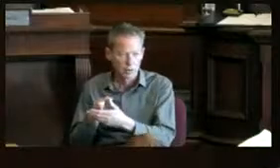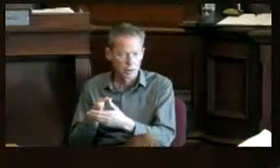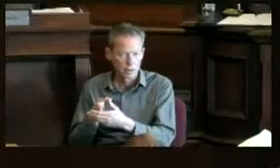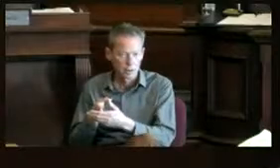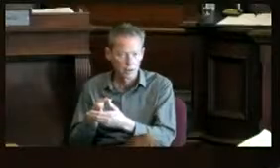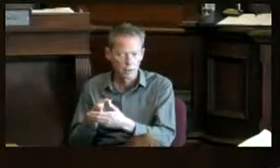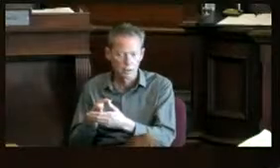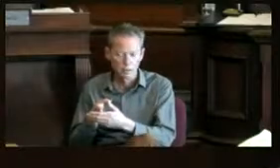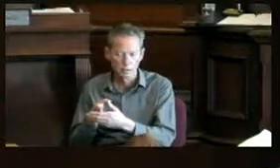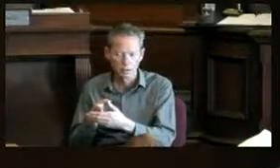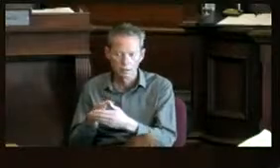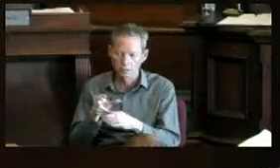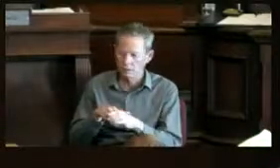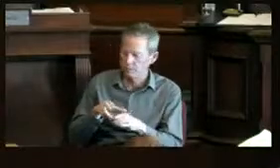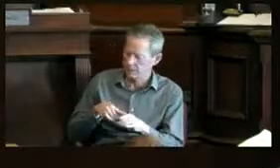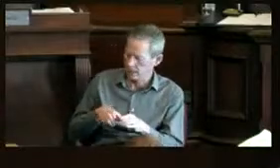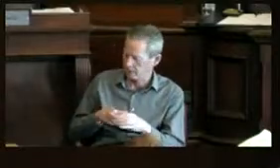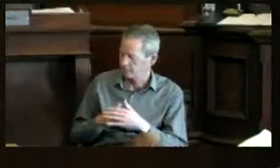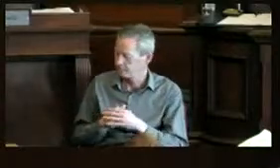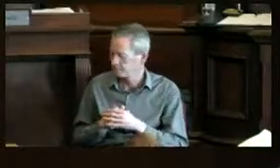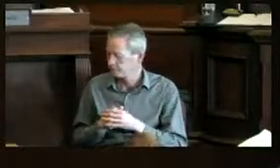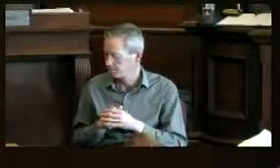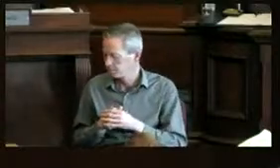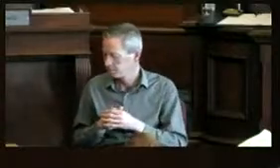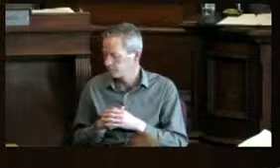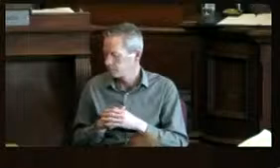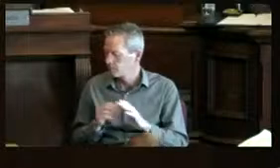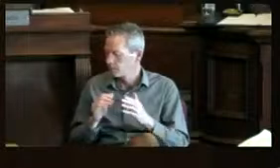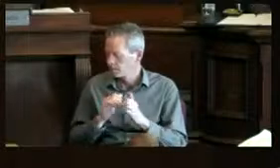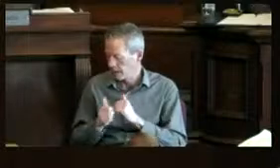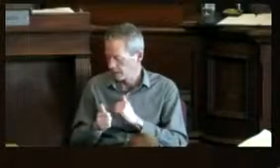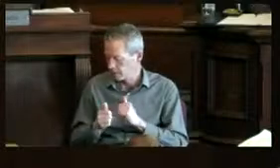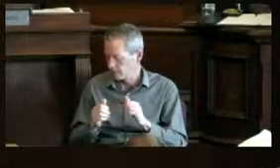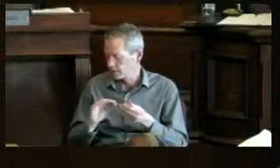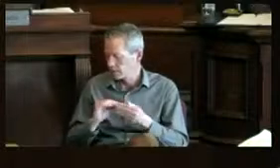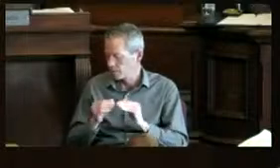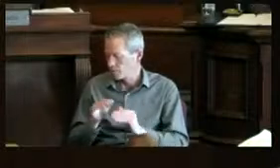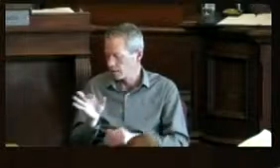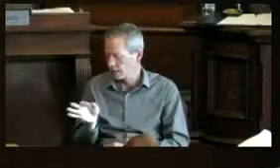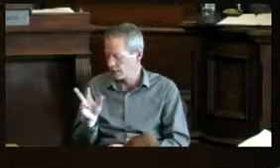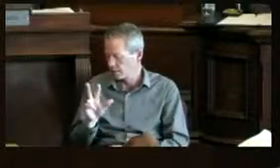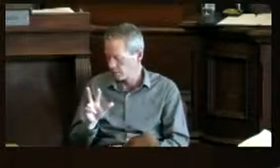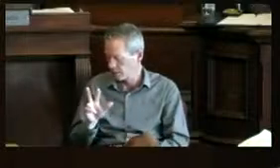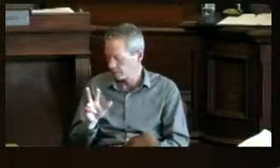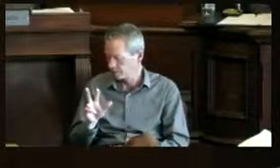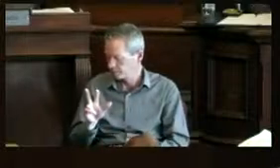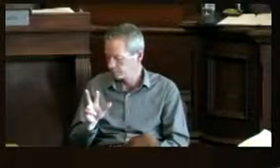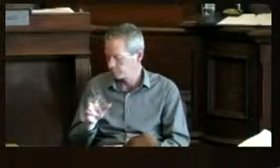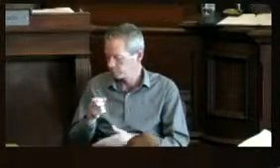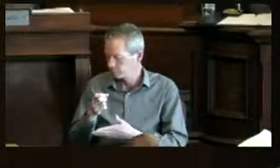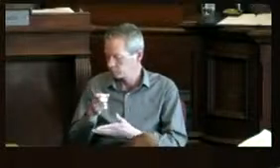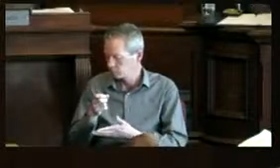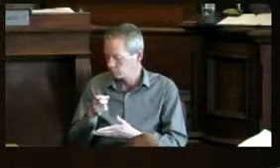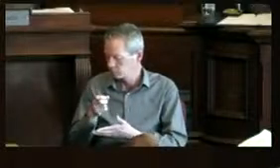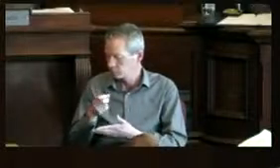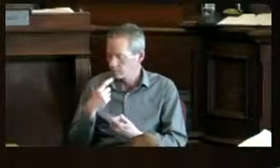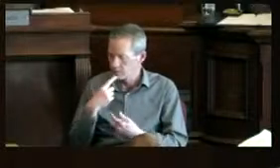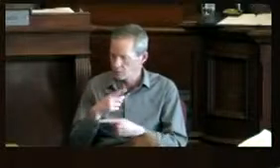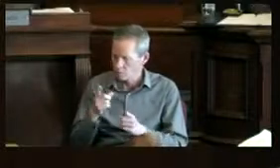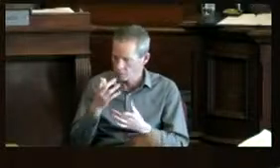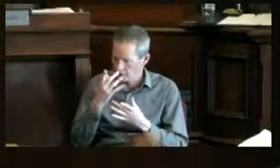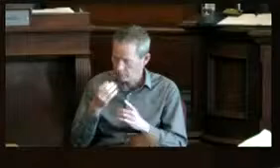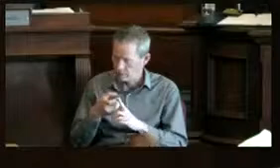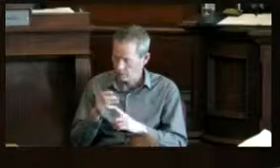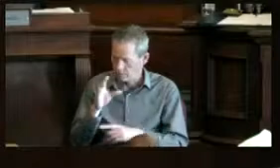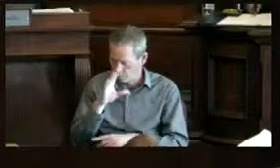opposed, please say nay. Abstain. And one abstention. Introductory passes. Introductory number 93, we have a disclosure of interest form